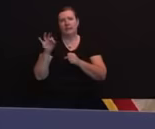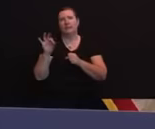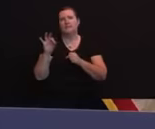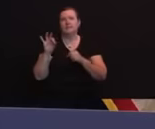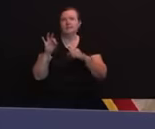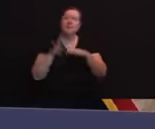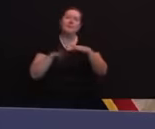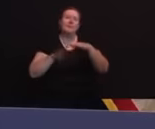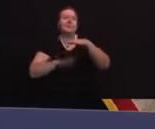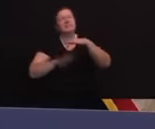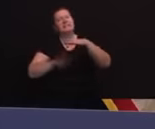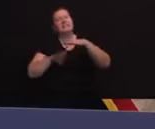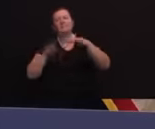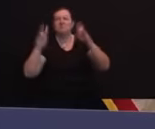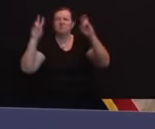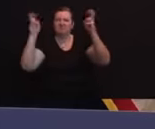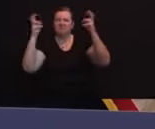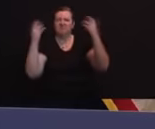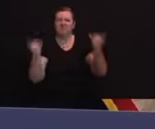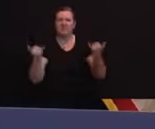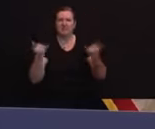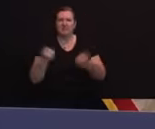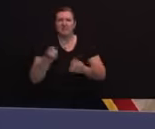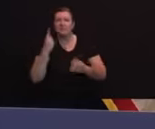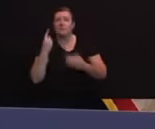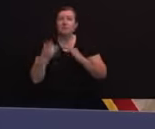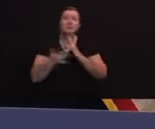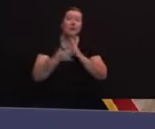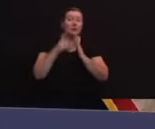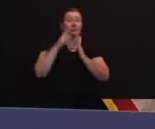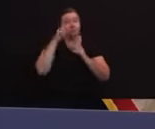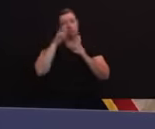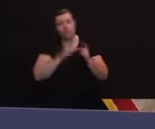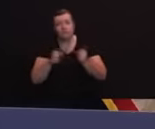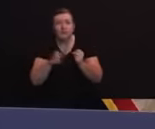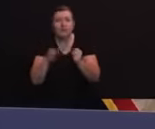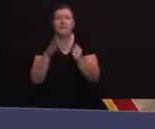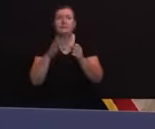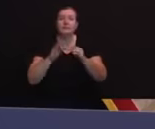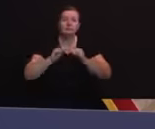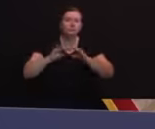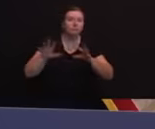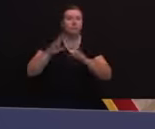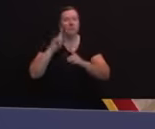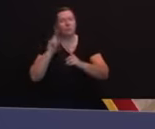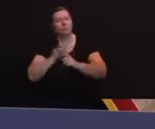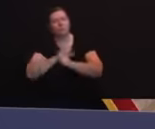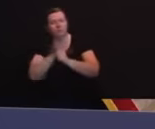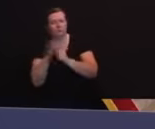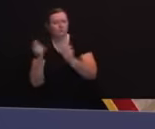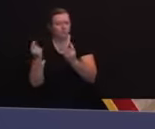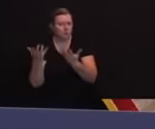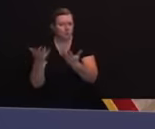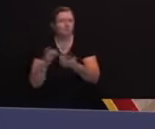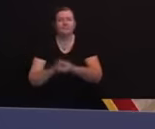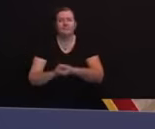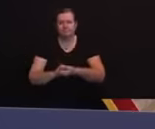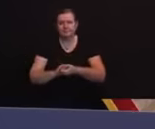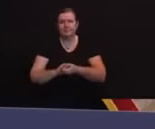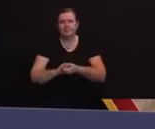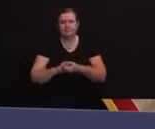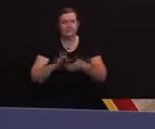strategies to prevent the spread of COVID-19. We're encouraging all nursing homes to sign up for this federally